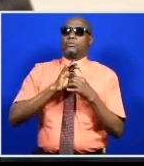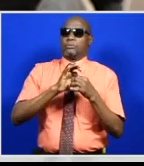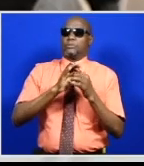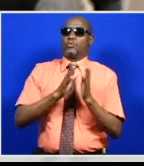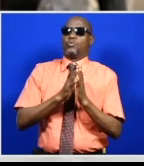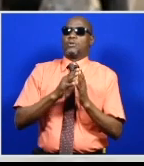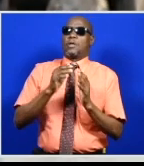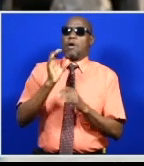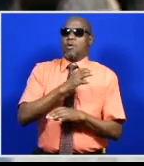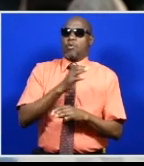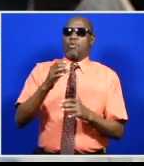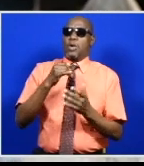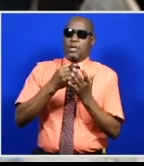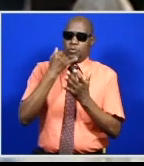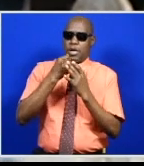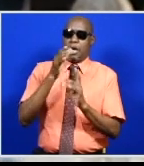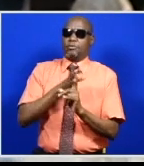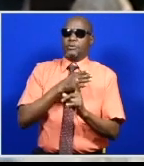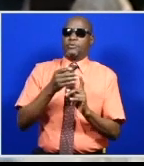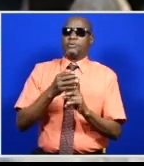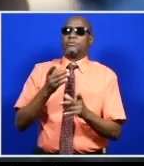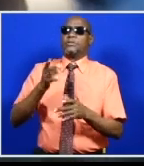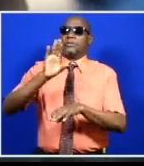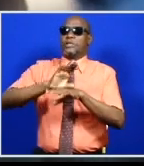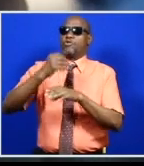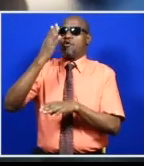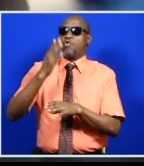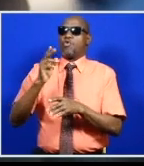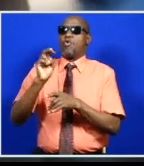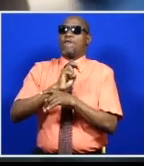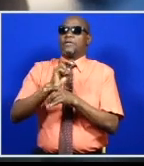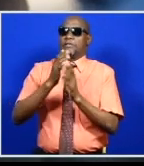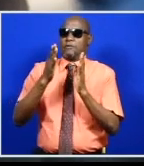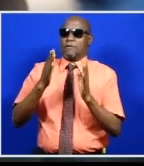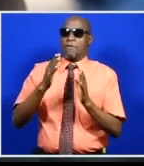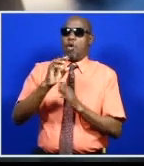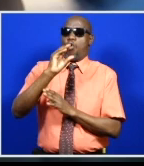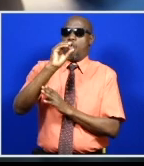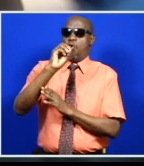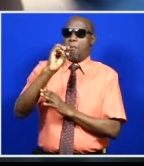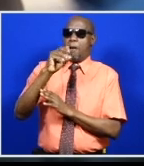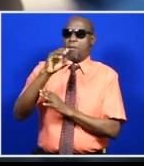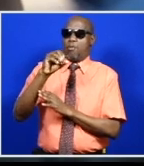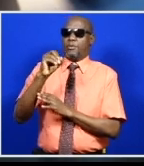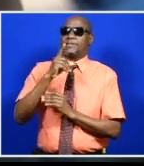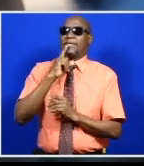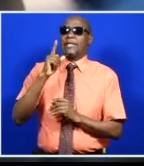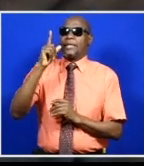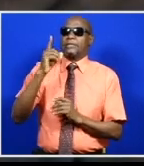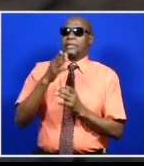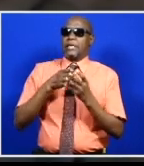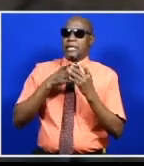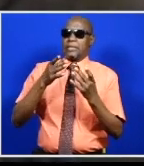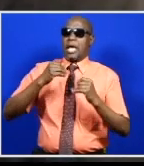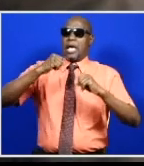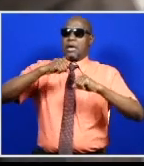abuse. The Church of God Overseer in Nairobi, Reverend Daniel Omamo, said the religious leaders had agreed to work